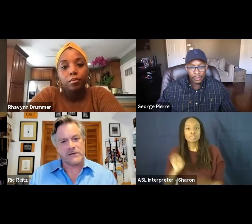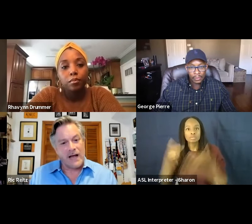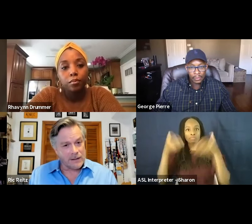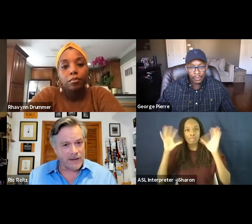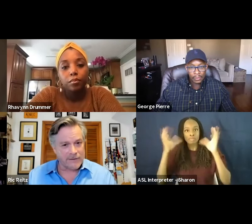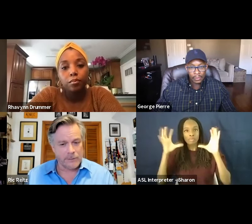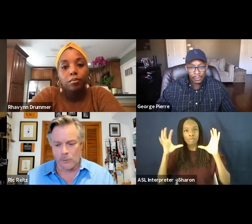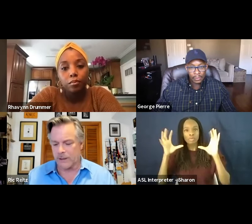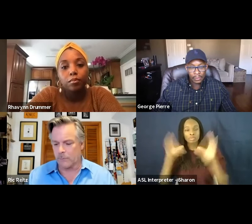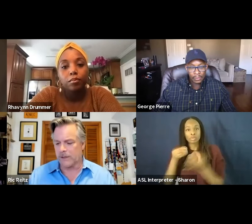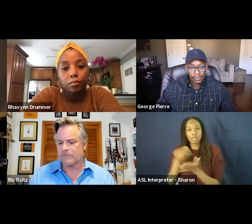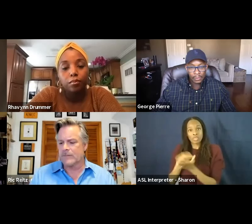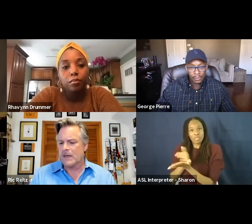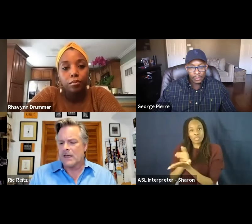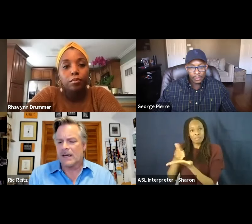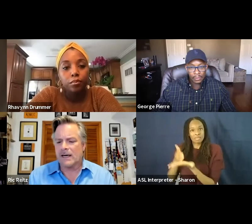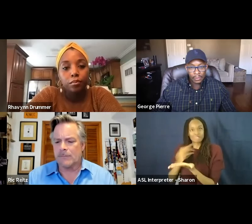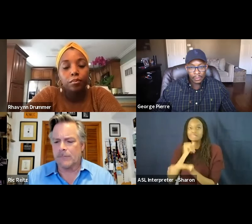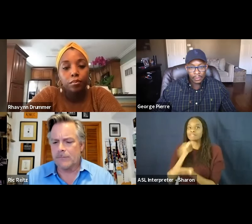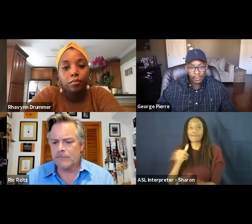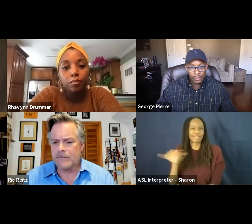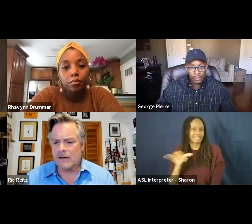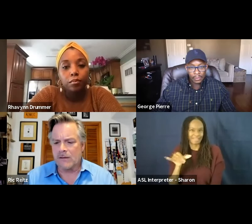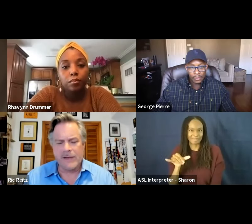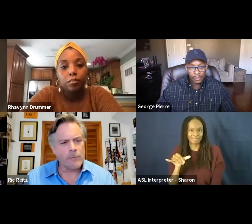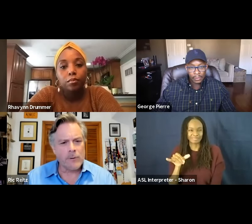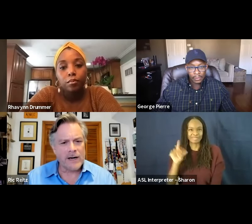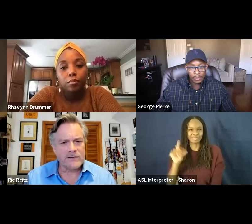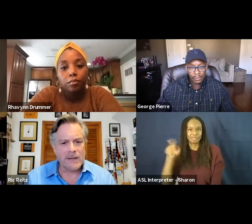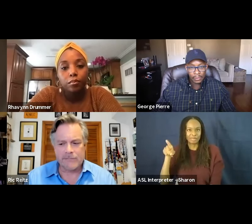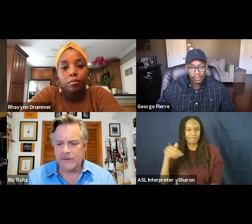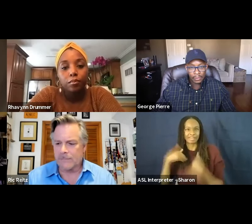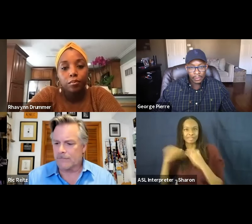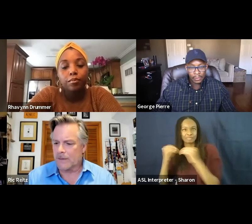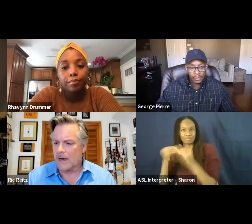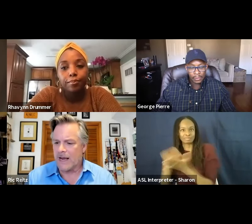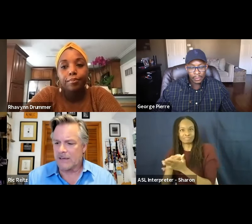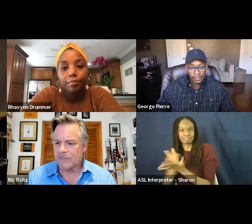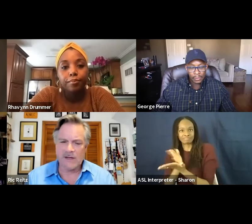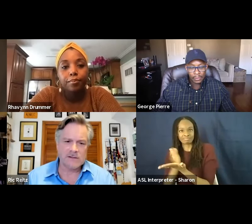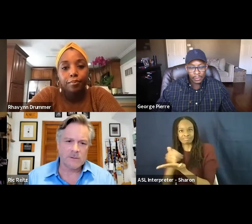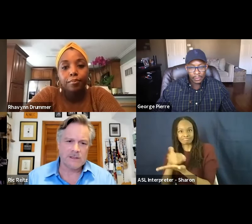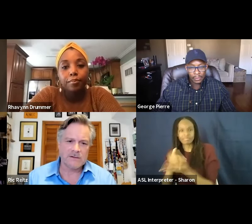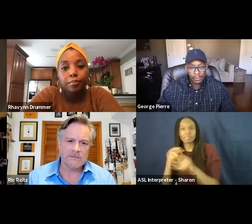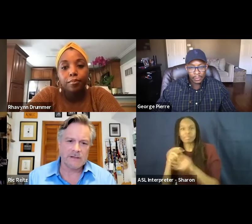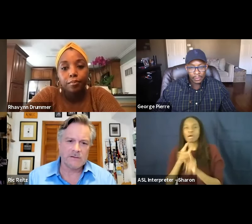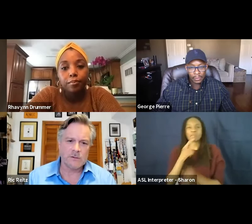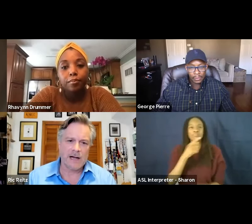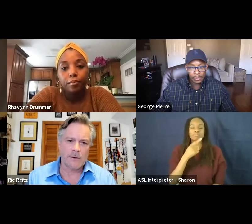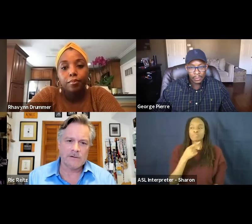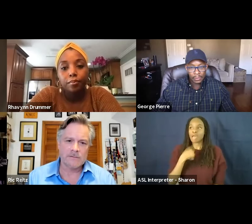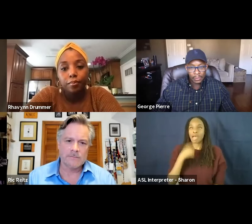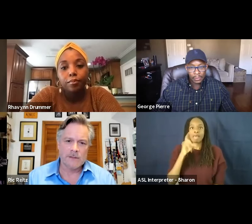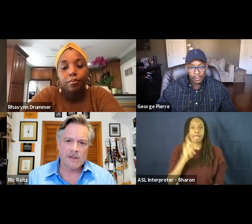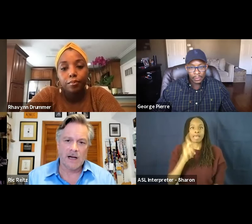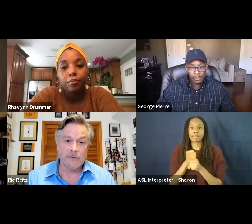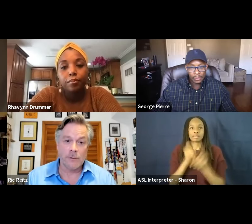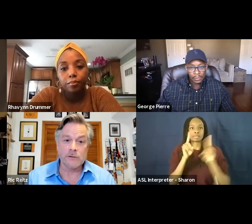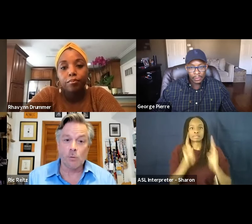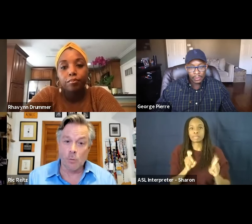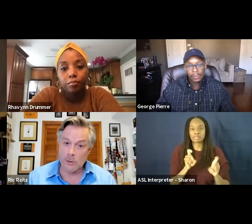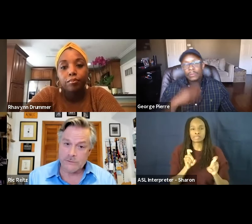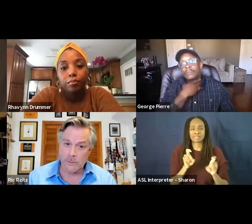which Tyler might have been working with, they were right on top of it. I had to be tested within 72 hours